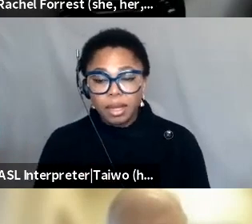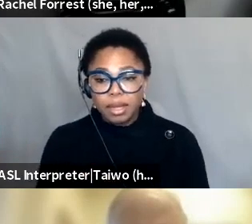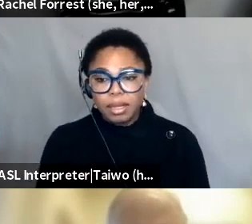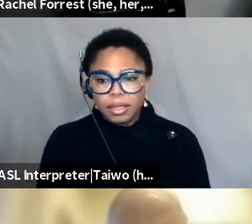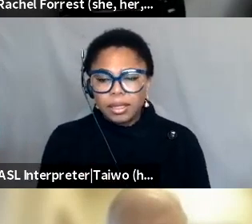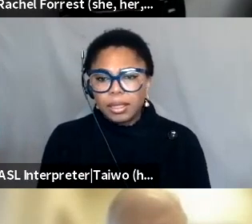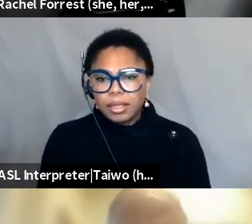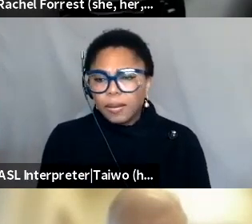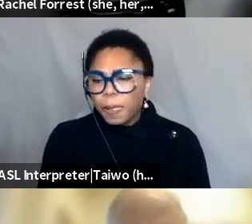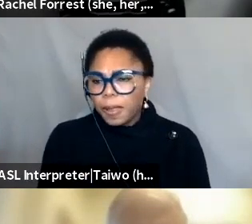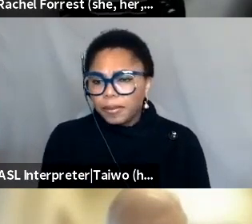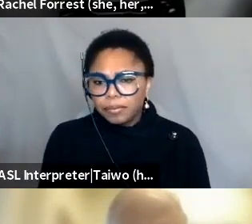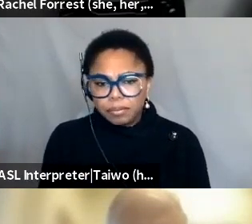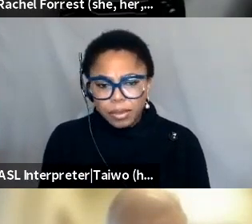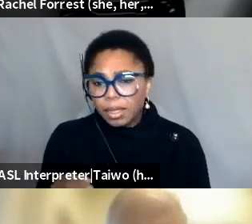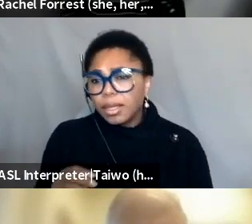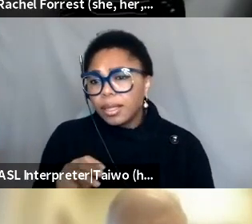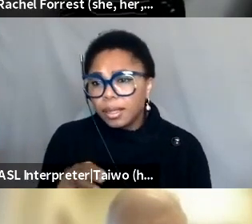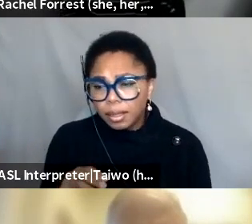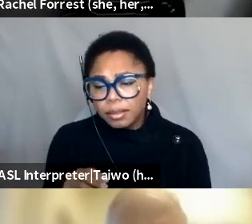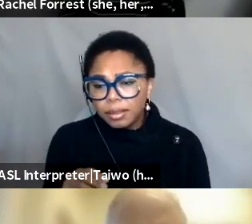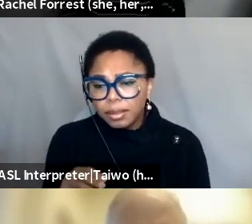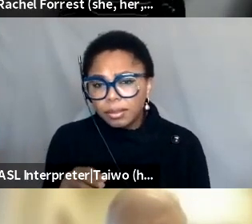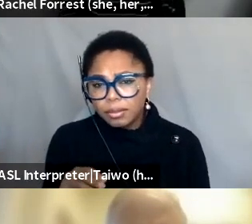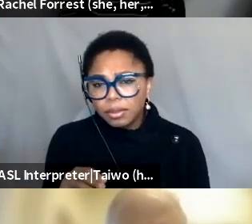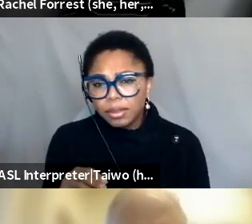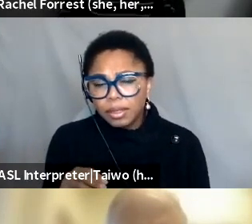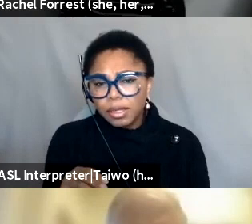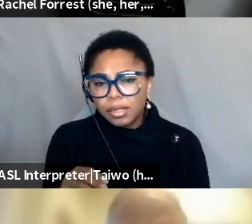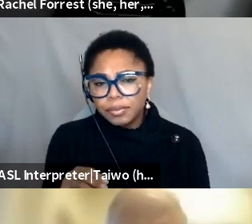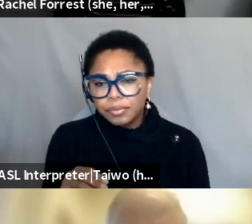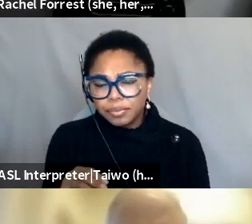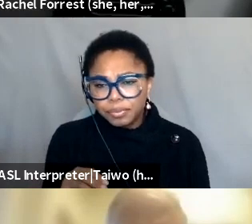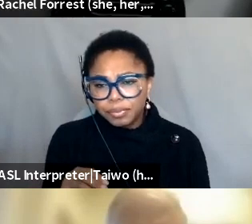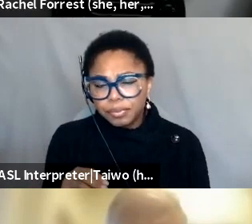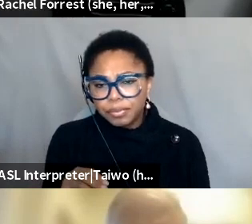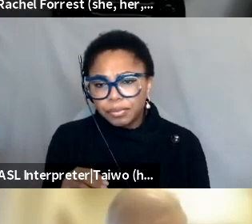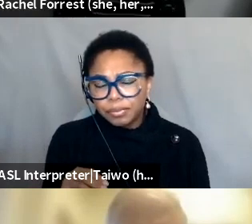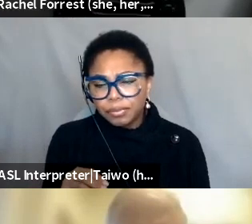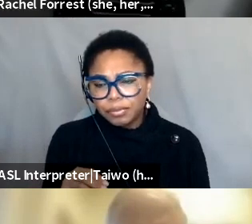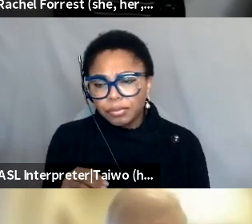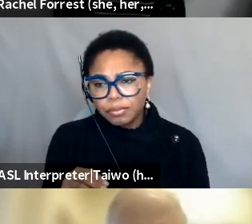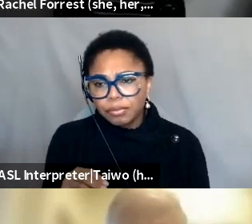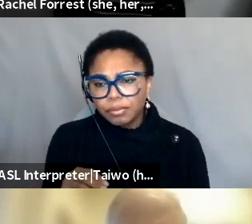I'm curious to hear from Monika. Do you want to say anything about gains or losses from that intervention from your standpoint?